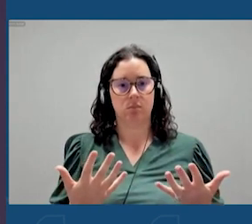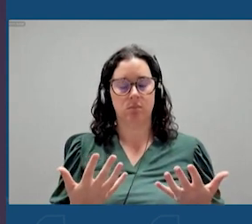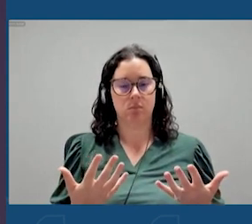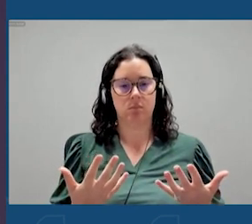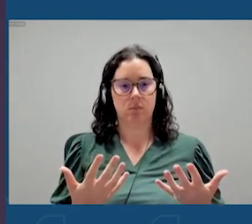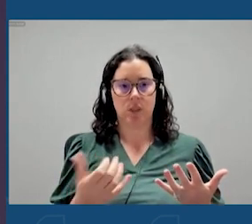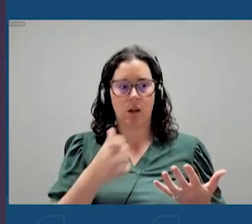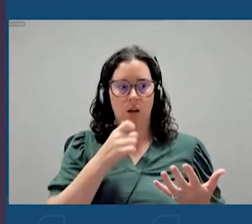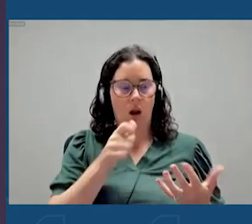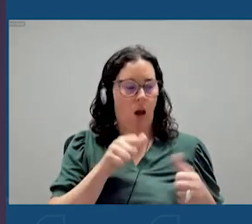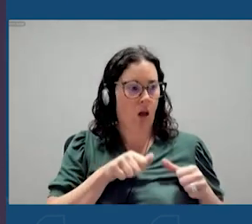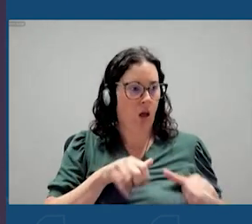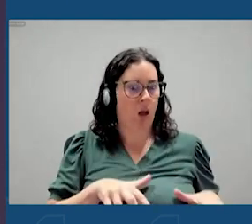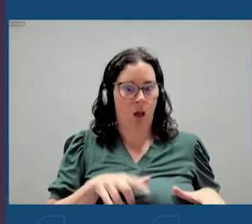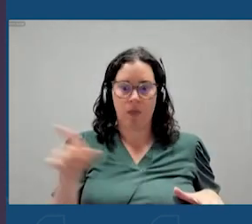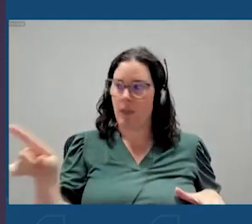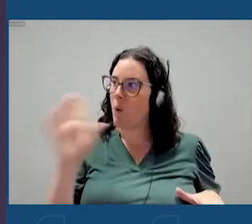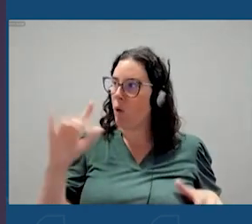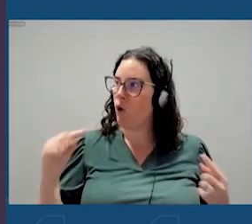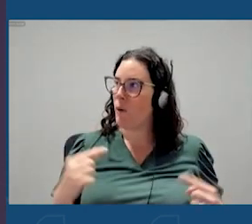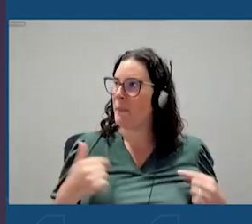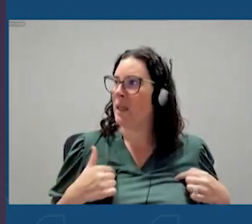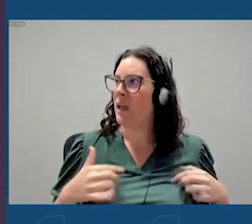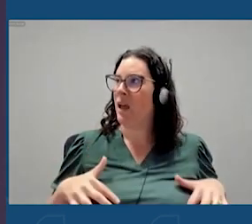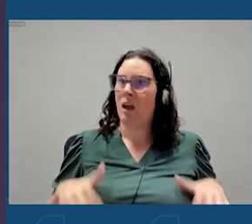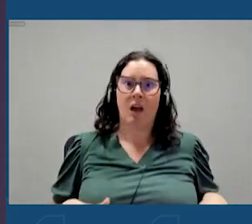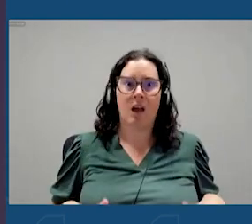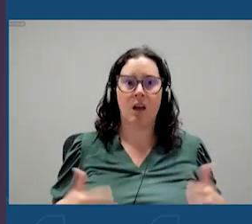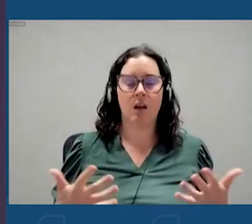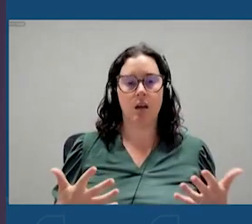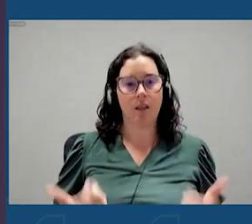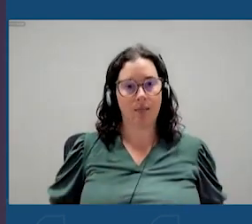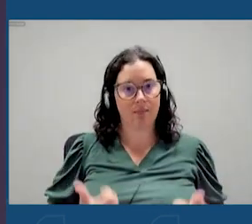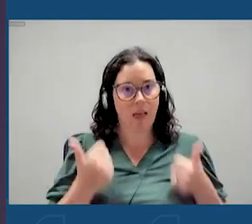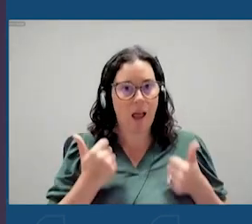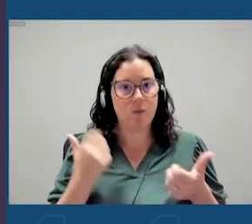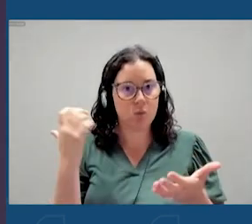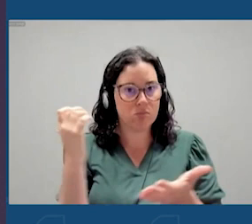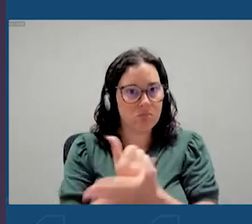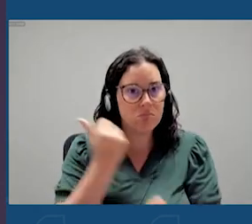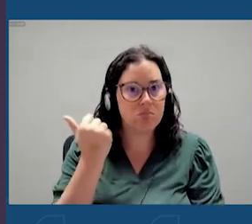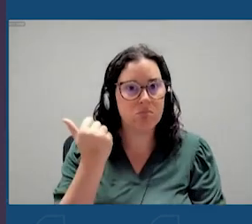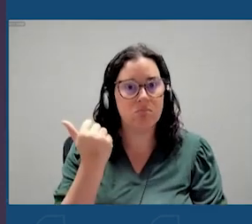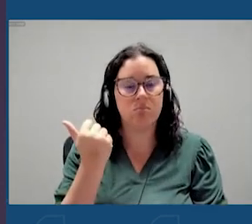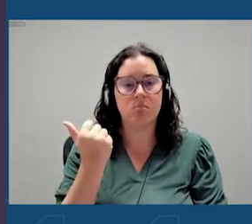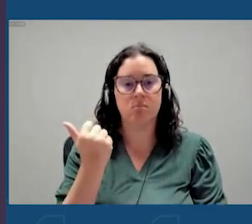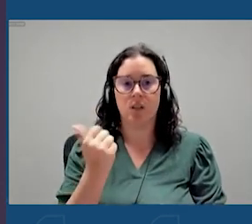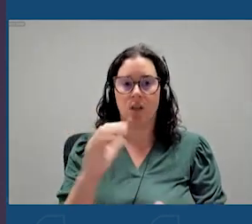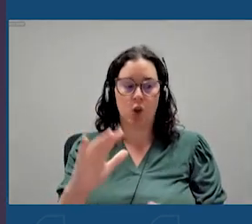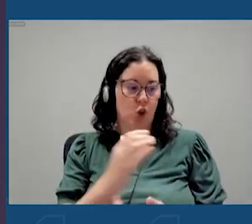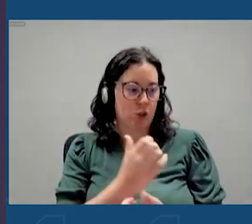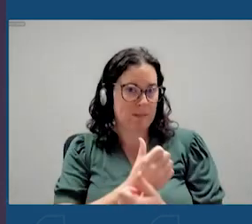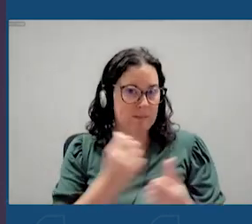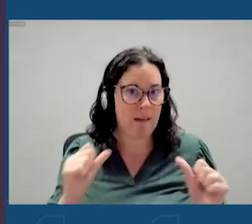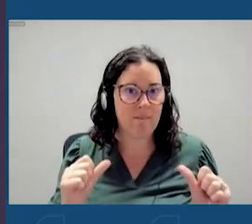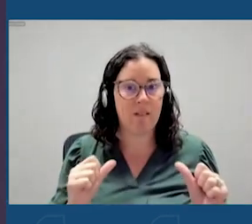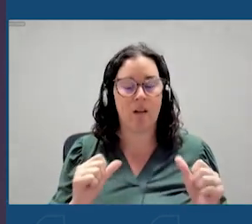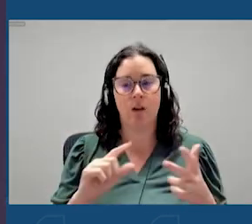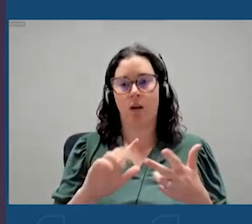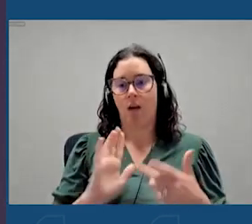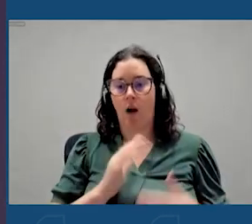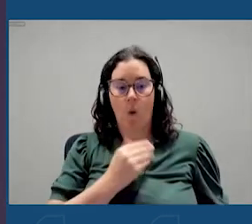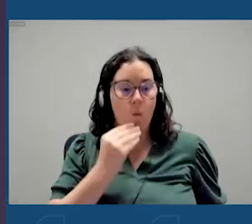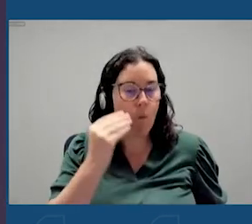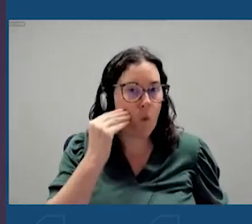is going to cause them harm. Lives were stolen. Security in our homes, in our places of worship, in our